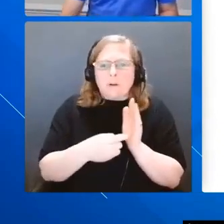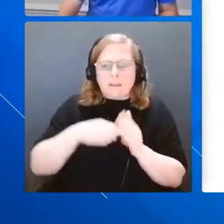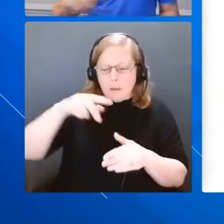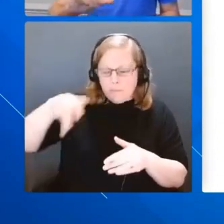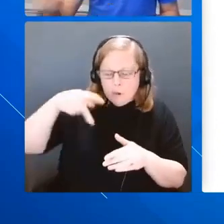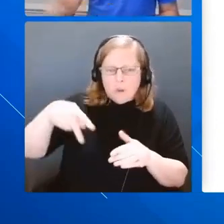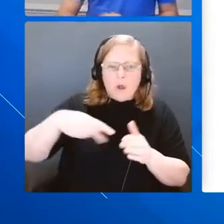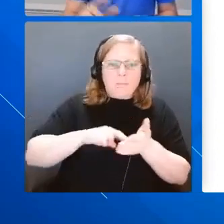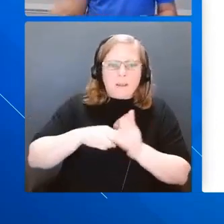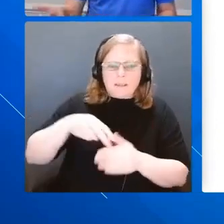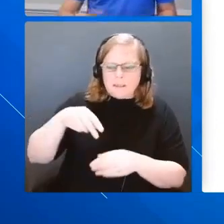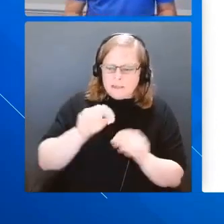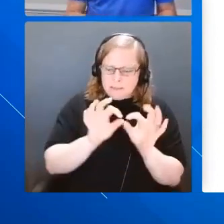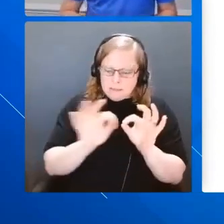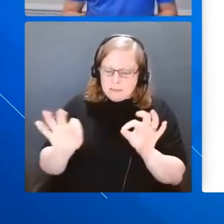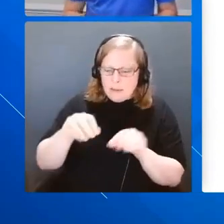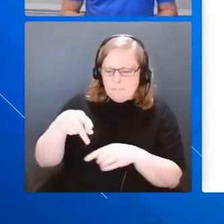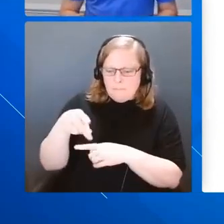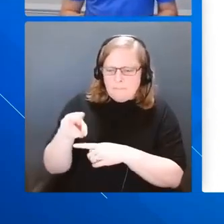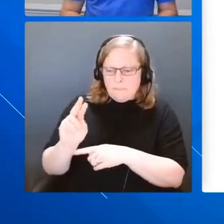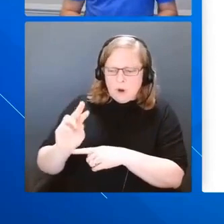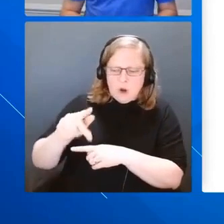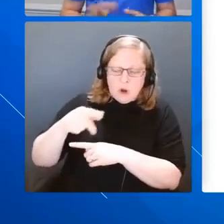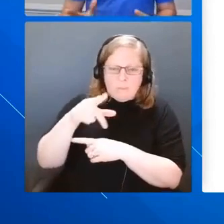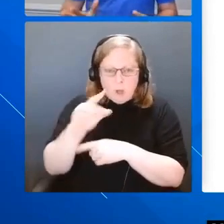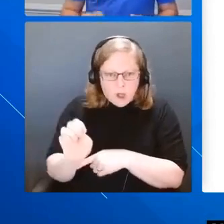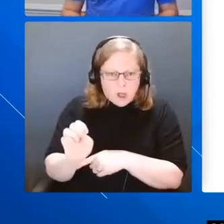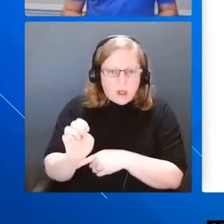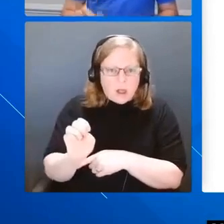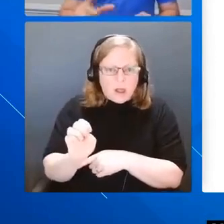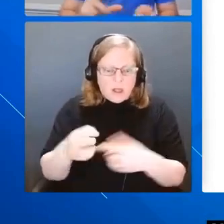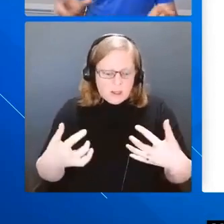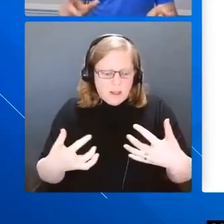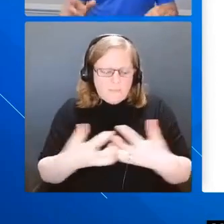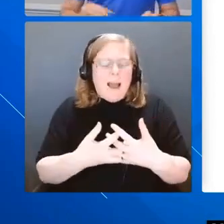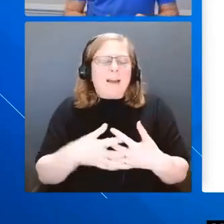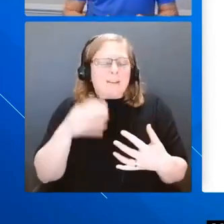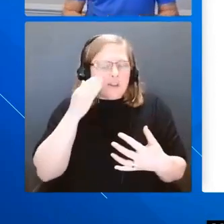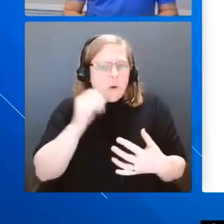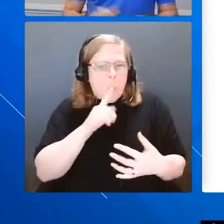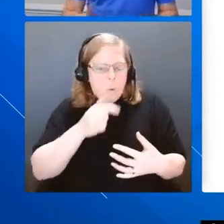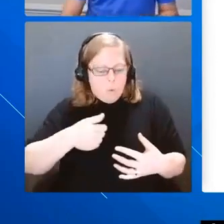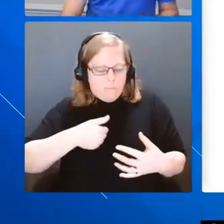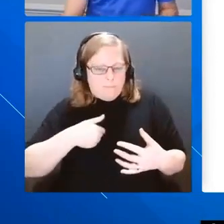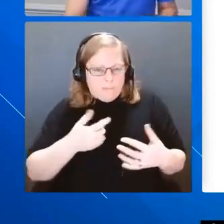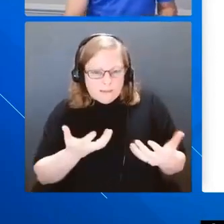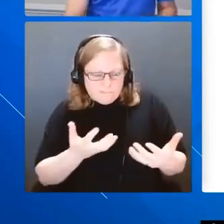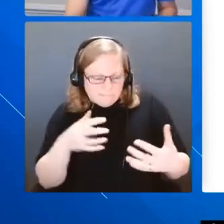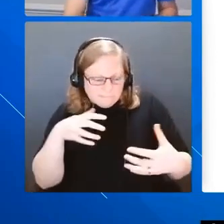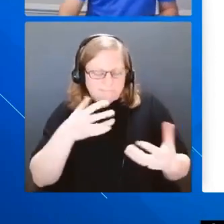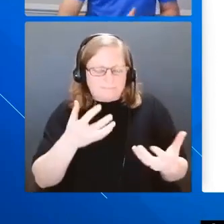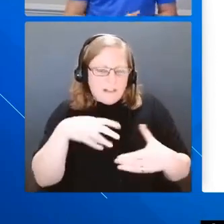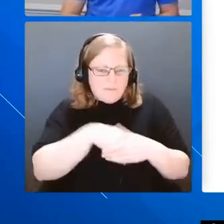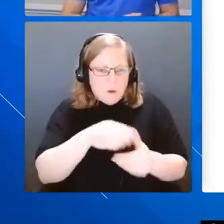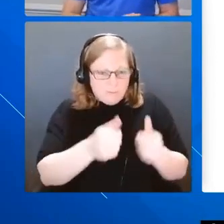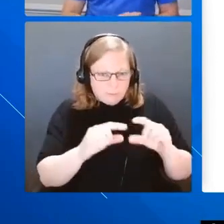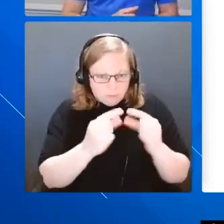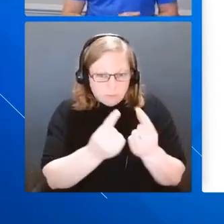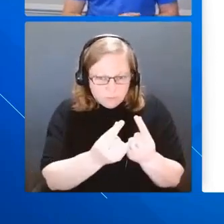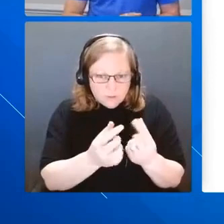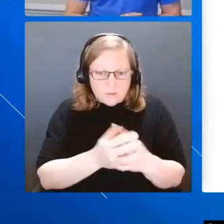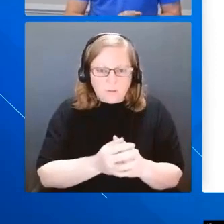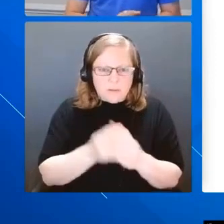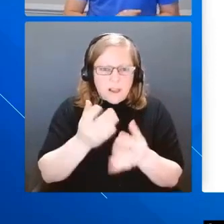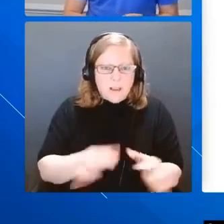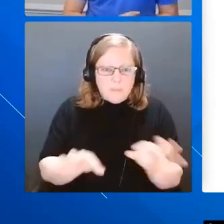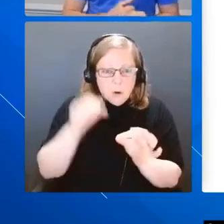purple group, you're the red group, you're the green group, right? And again, you could put it on the back if you don't like the visual of it. But why this is important, here it is,